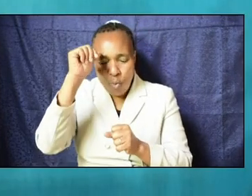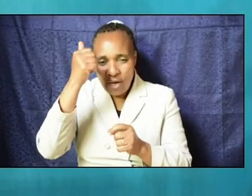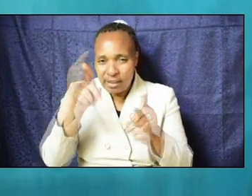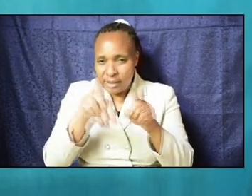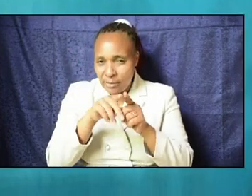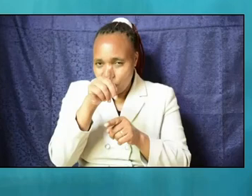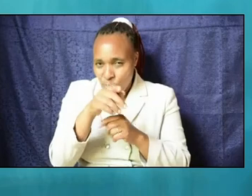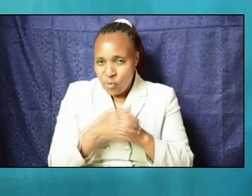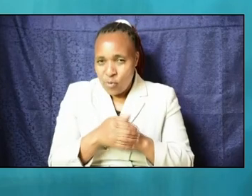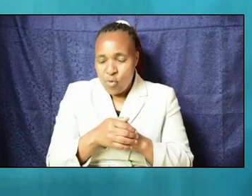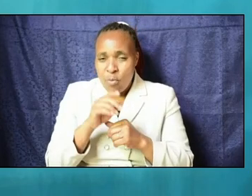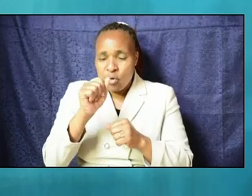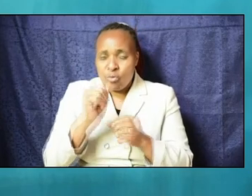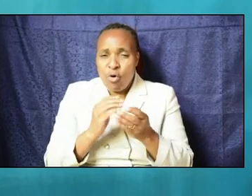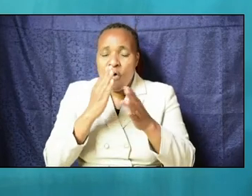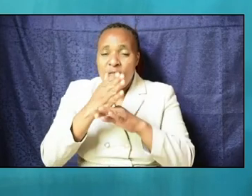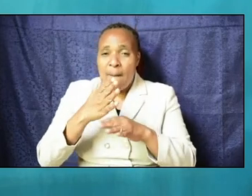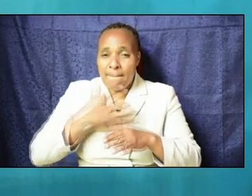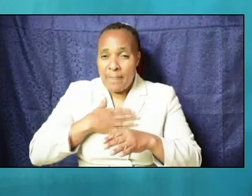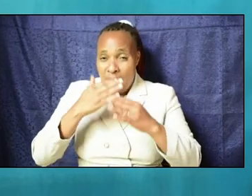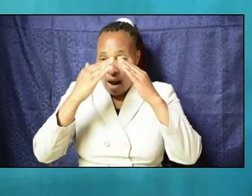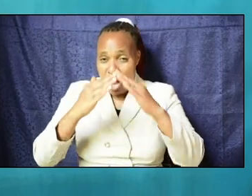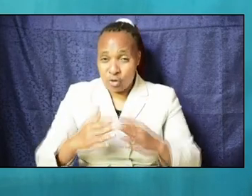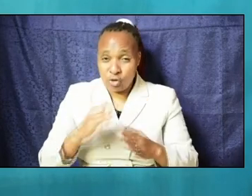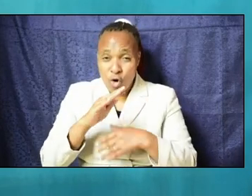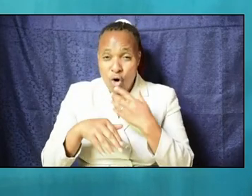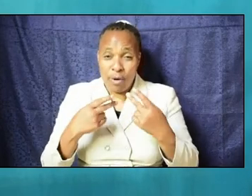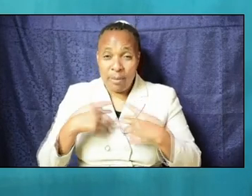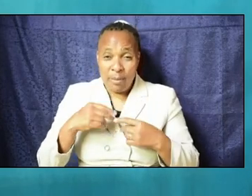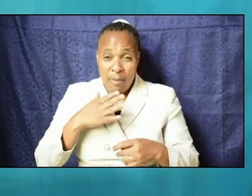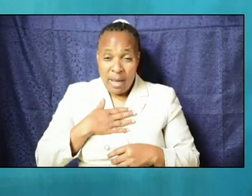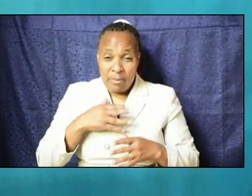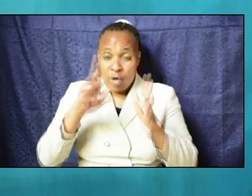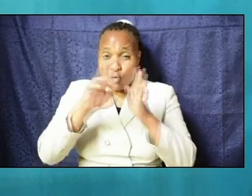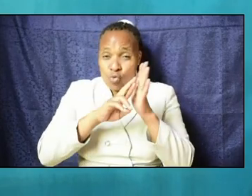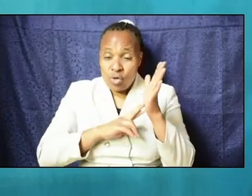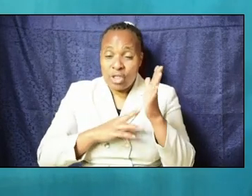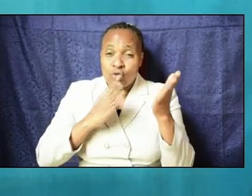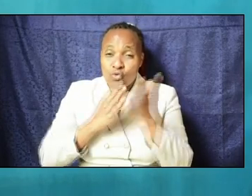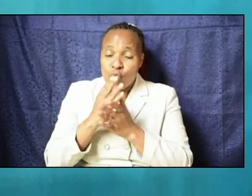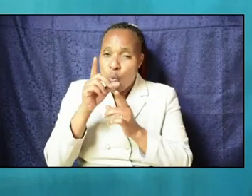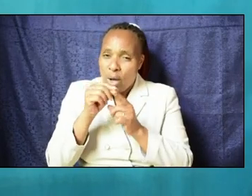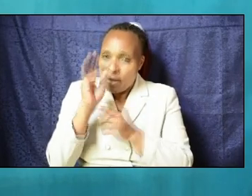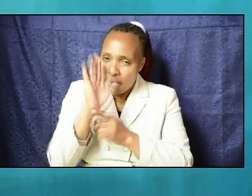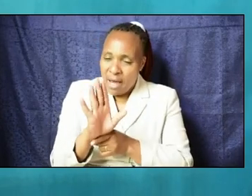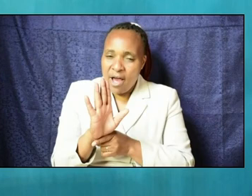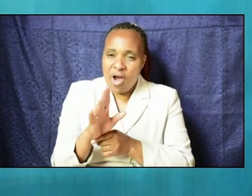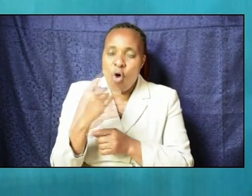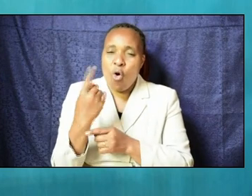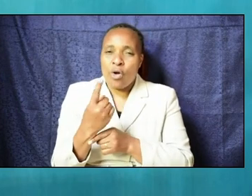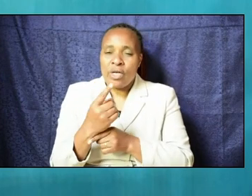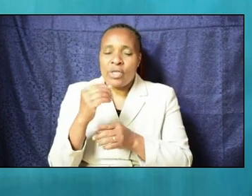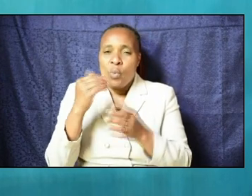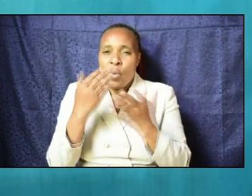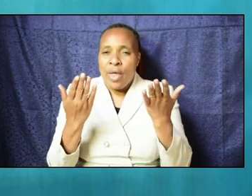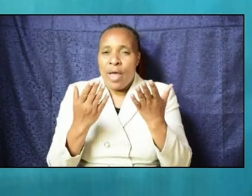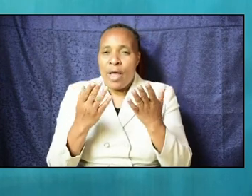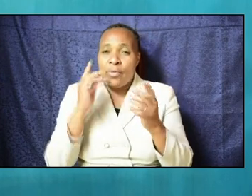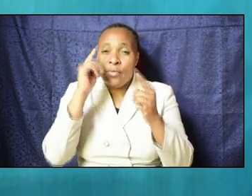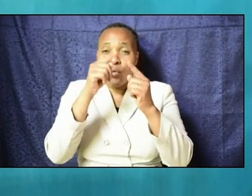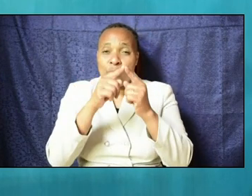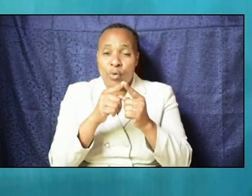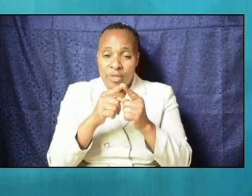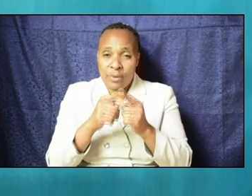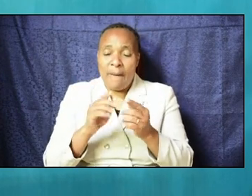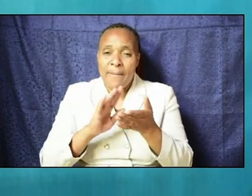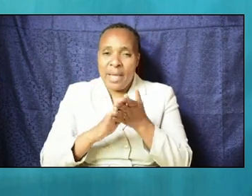you. You shall be over my house, and all my people shall be ruled according to your word. Only in regard to the throne will I be